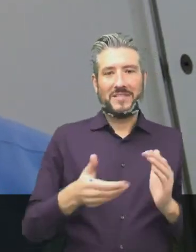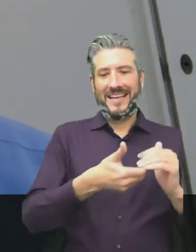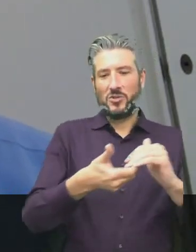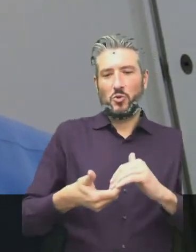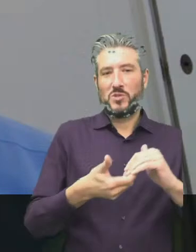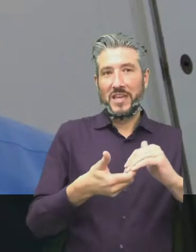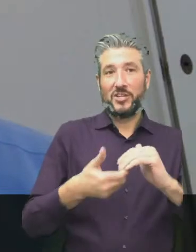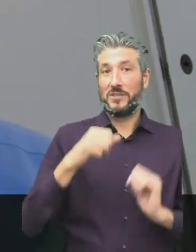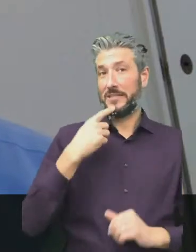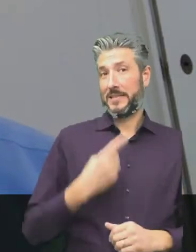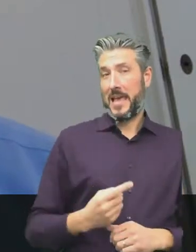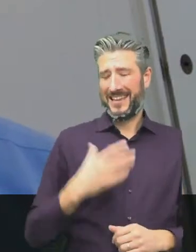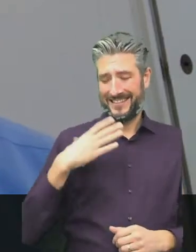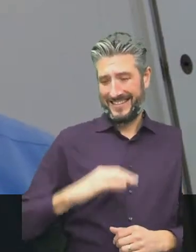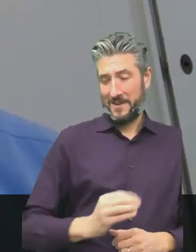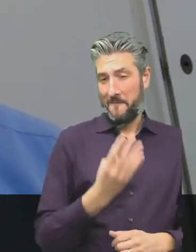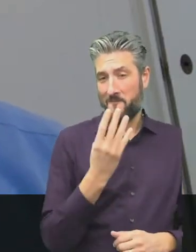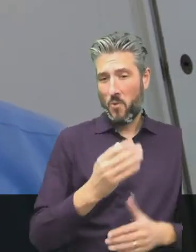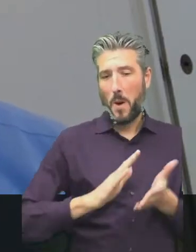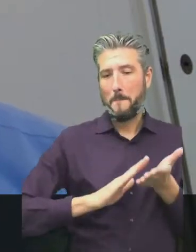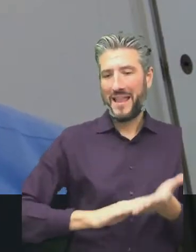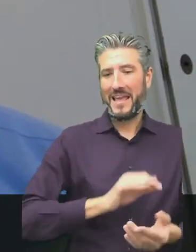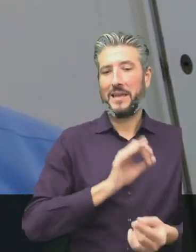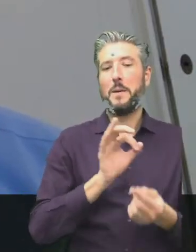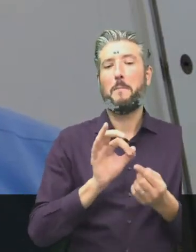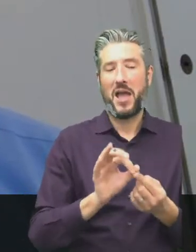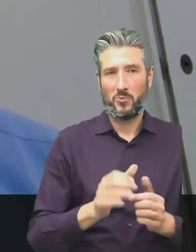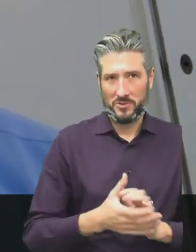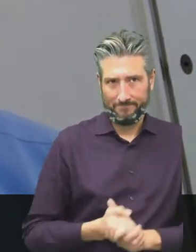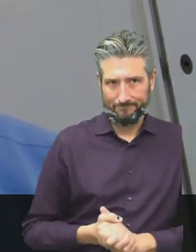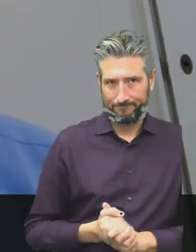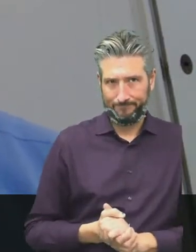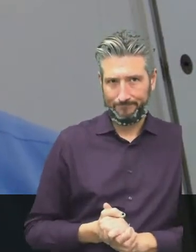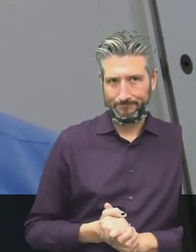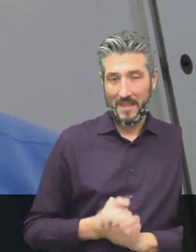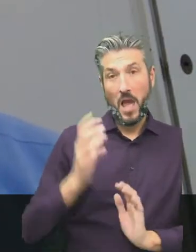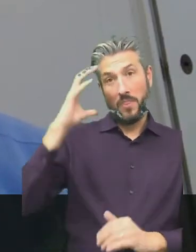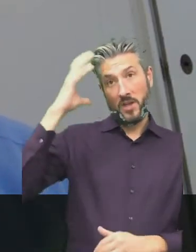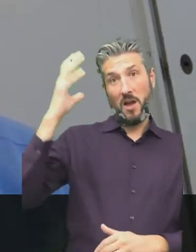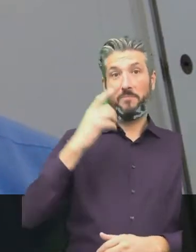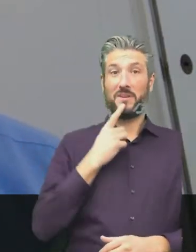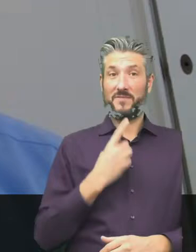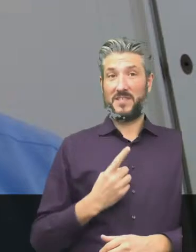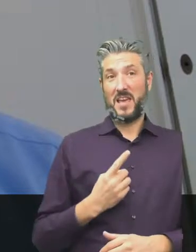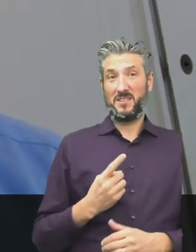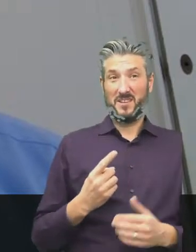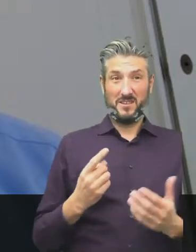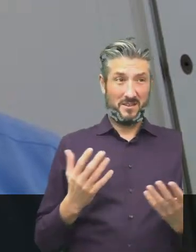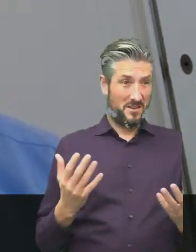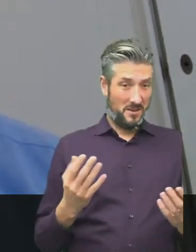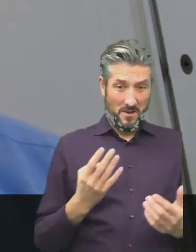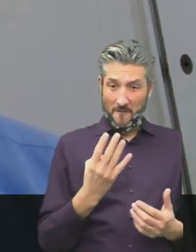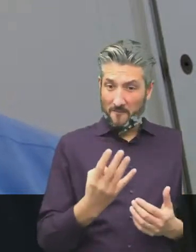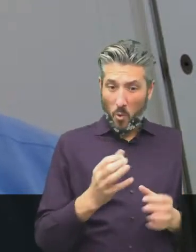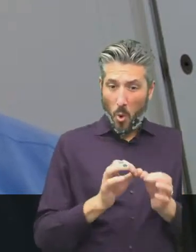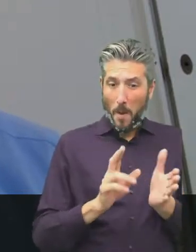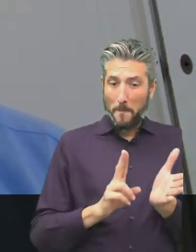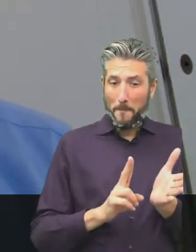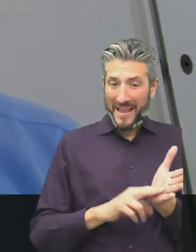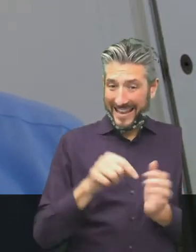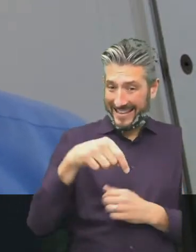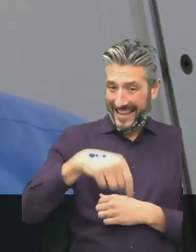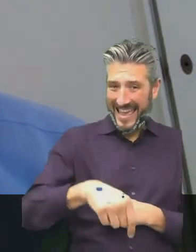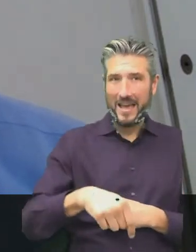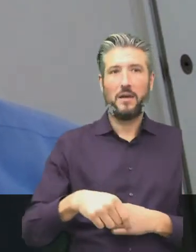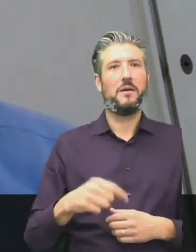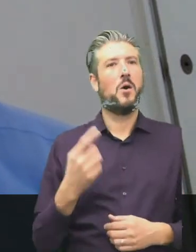requiring cladding shifting, and the government have only come up with £1.6 billion nationally. It's a big problem. The government do need to come up with more money, and the